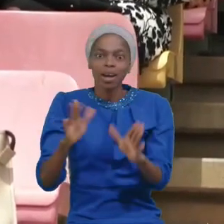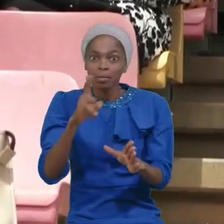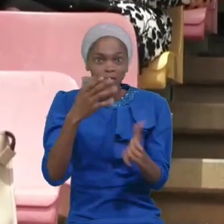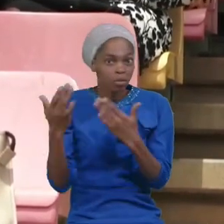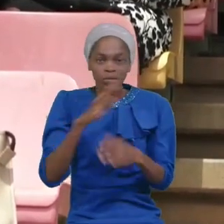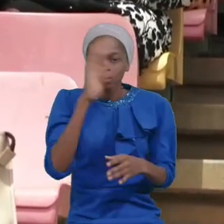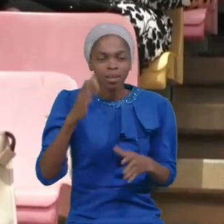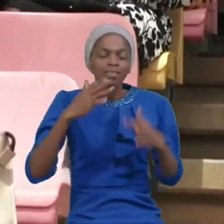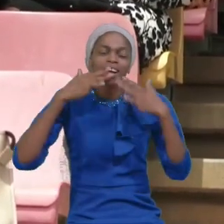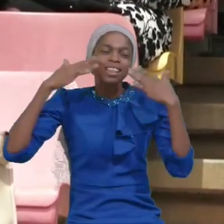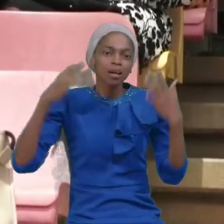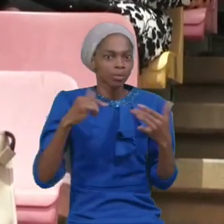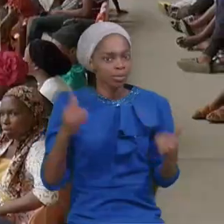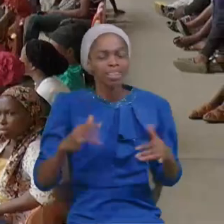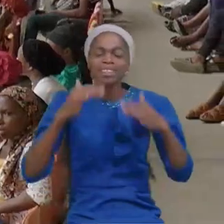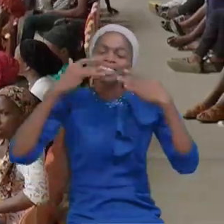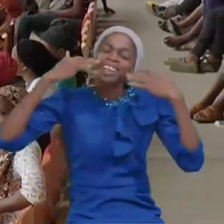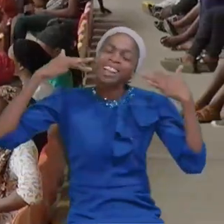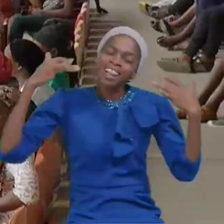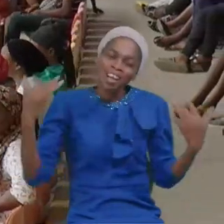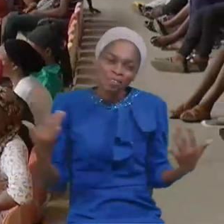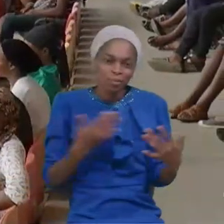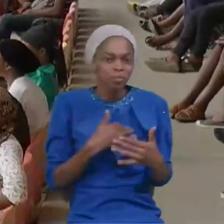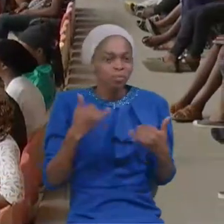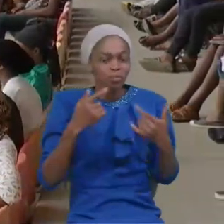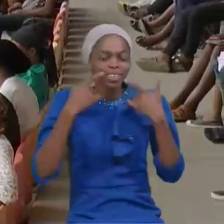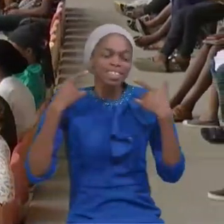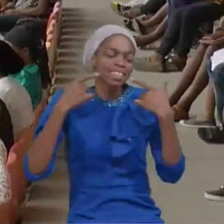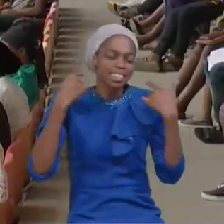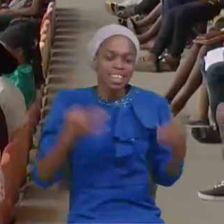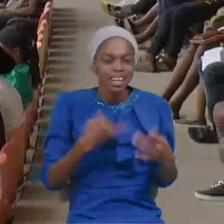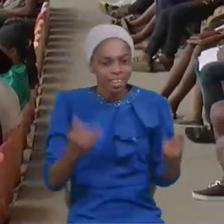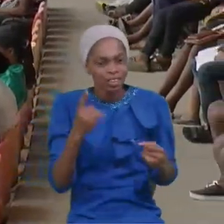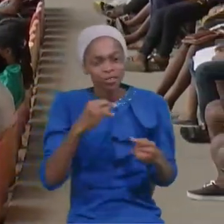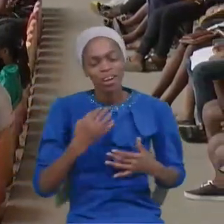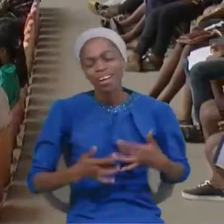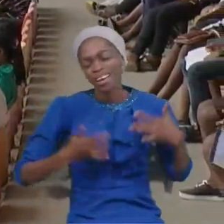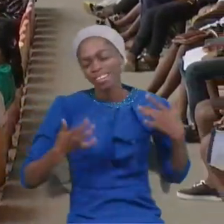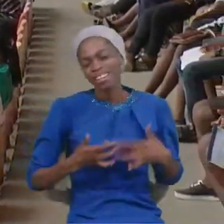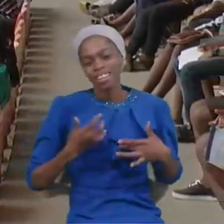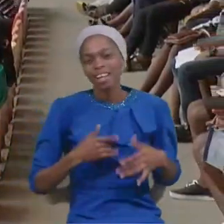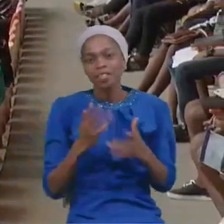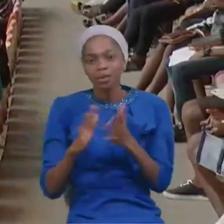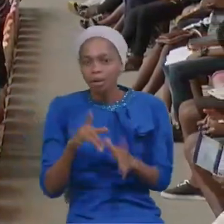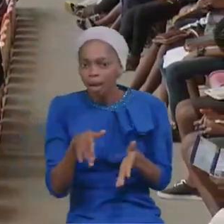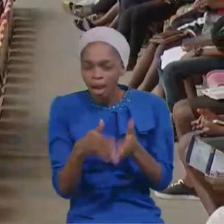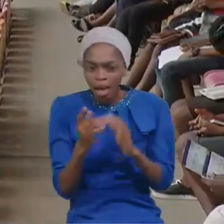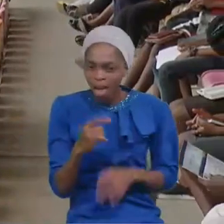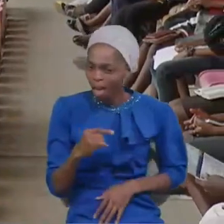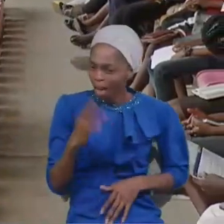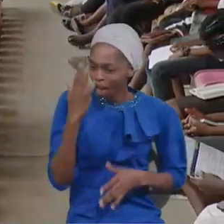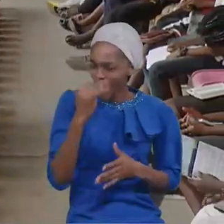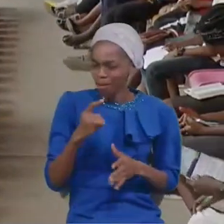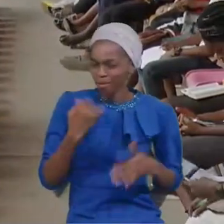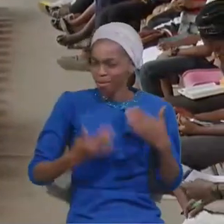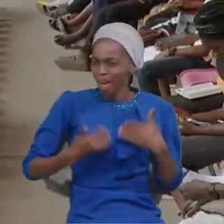And somebody said, tell me your joy when this. You said, that's past history. I tell you, I'm joyful